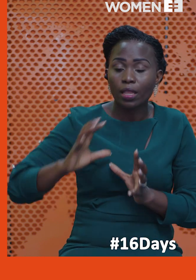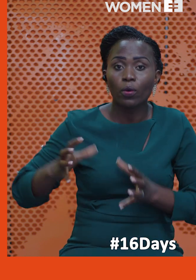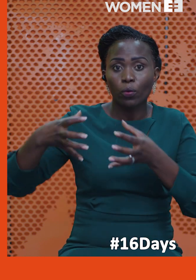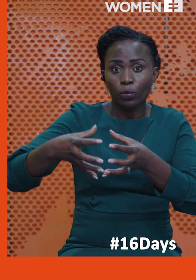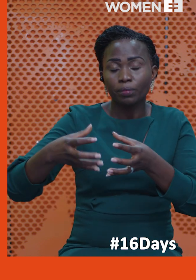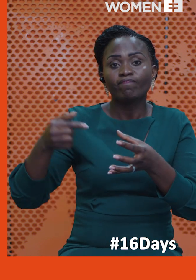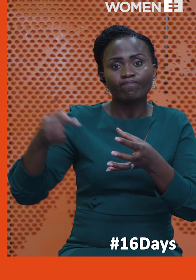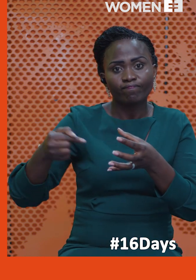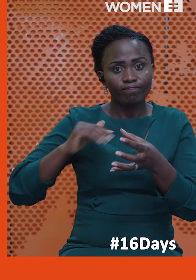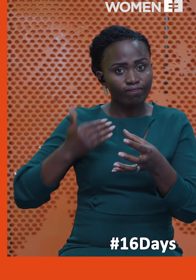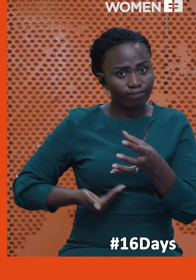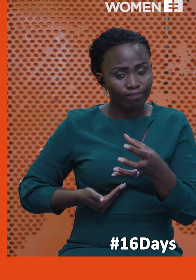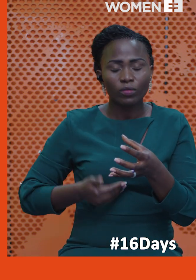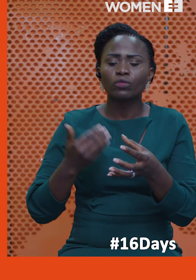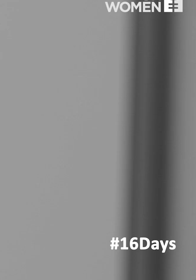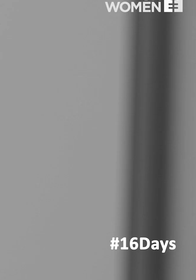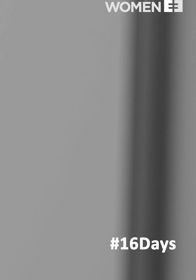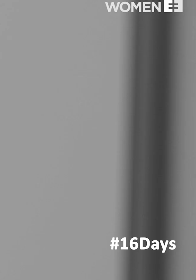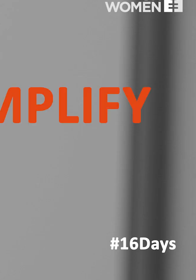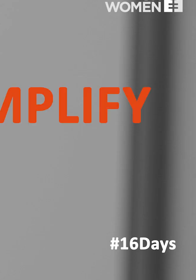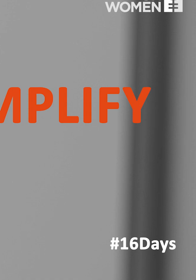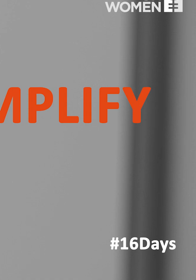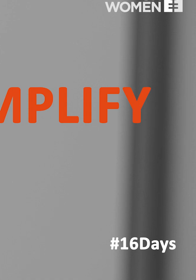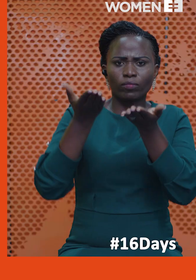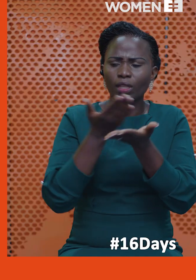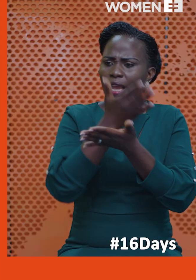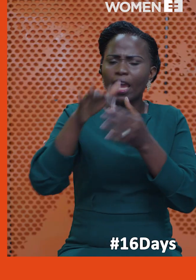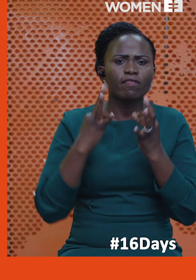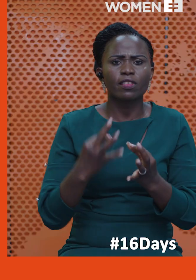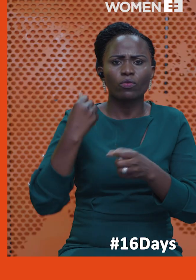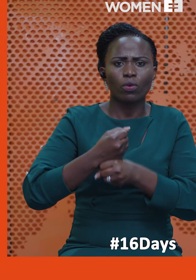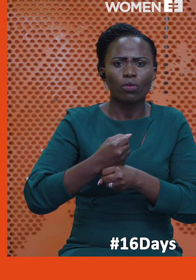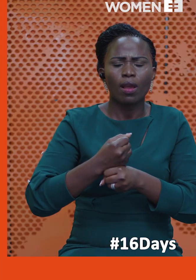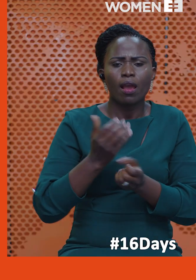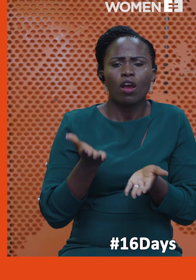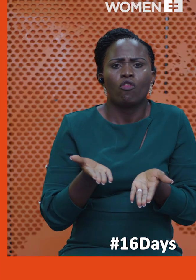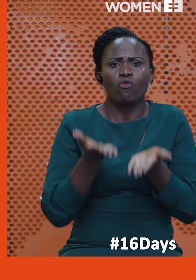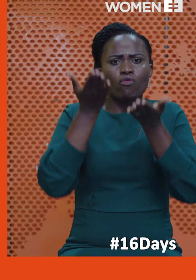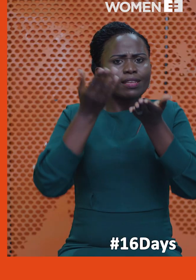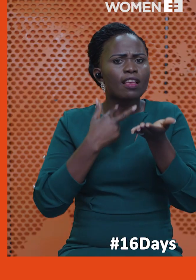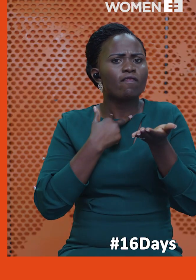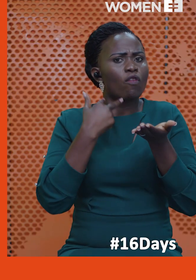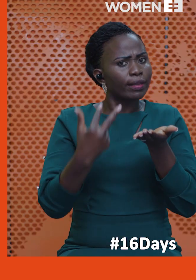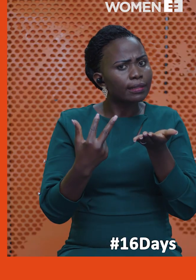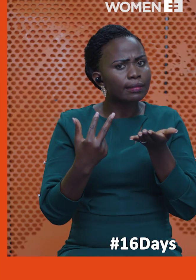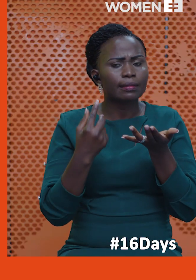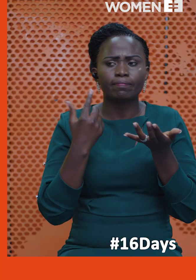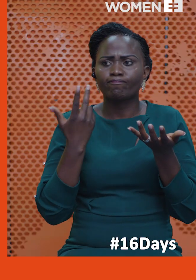the women's movement is that time when we amplify whatever we have been doing in terms of raising